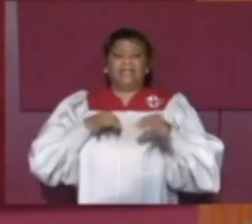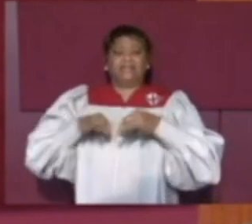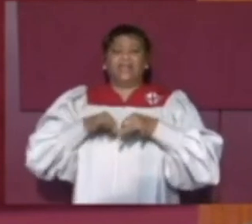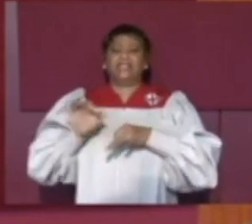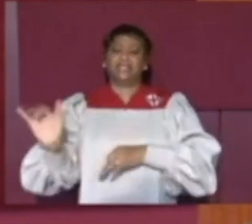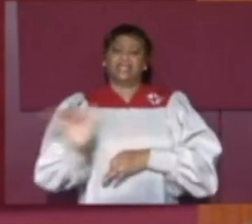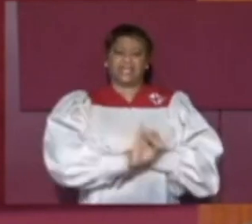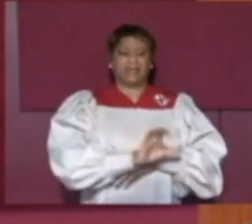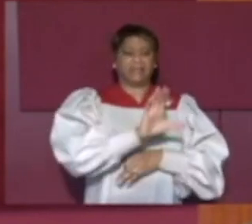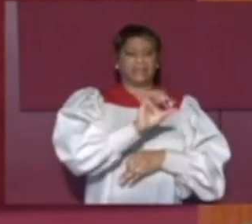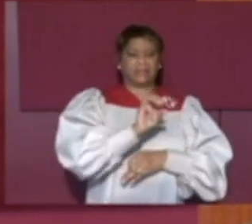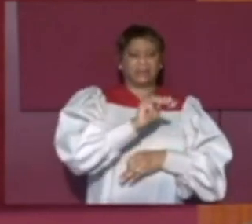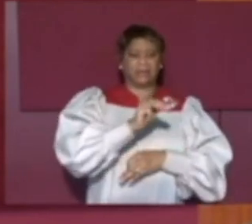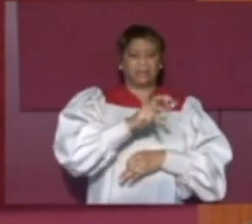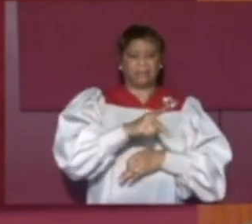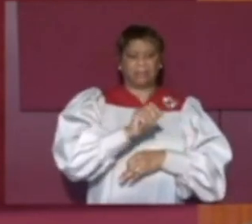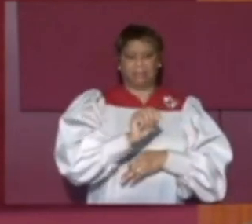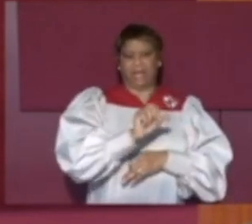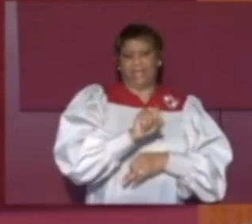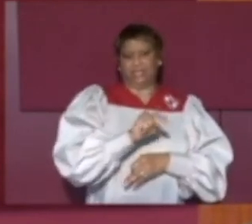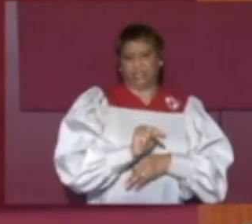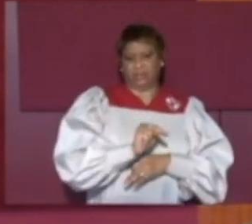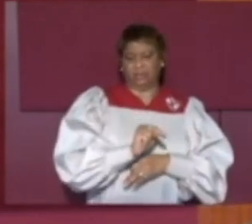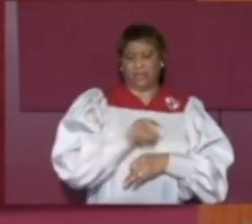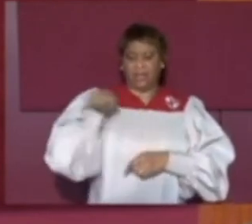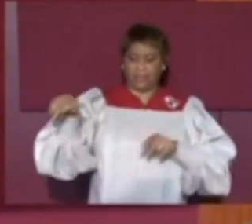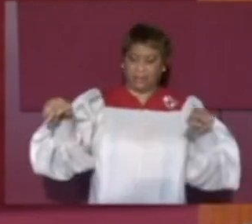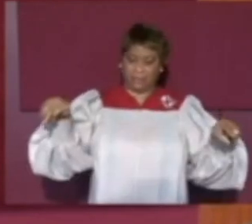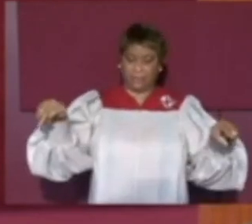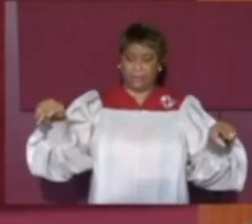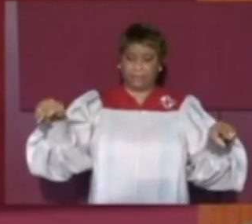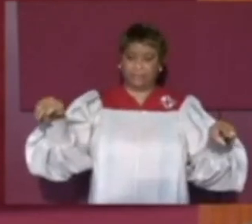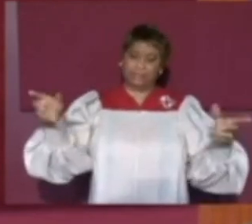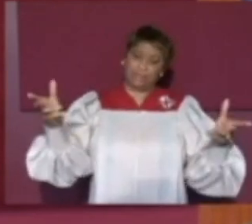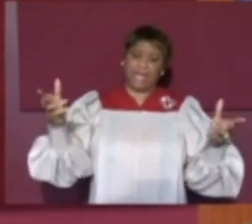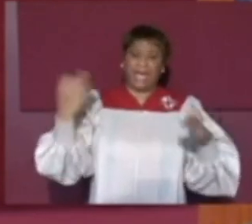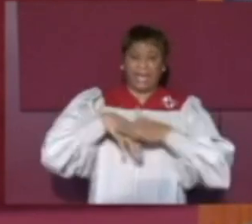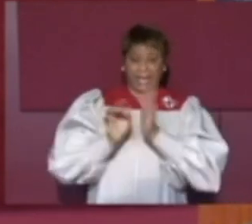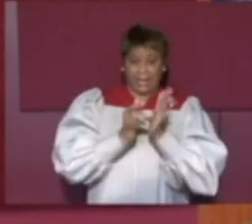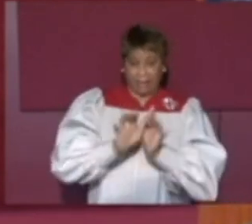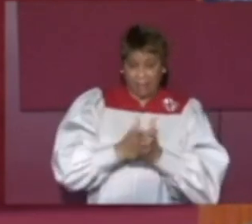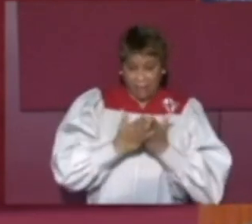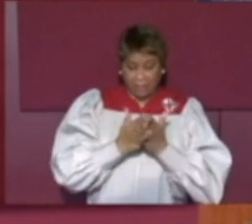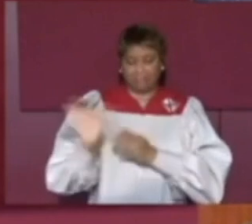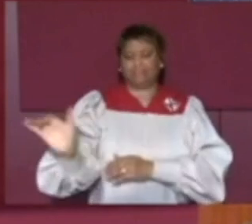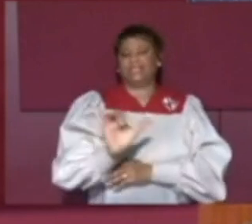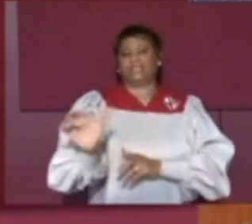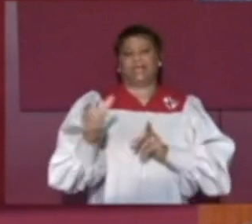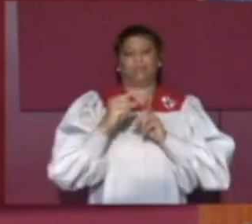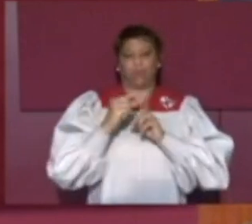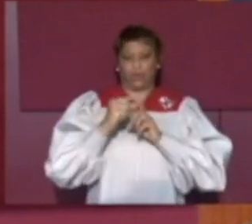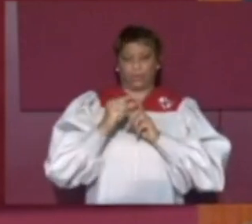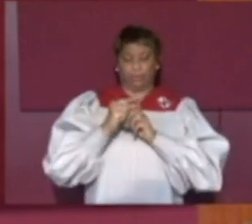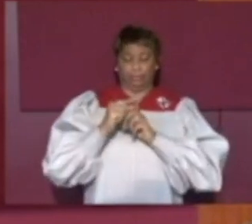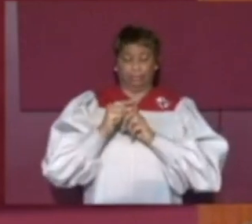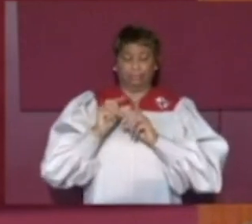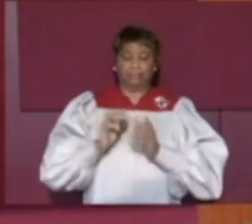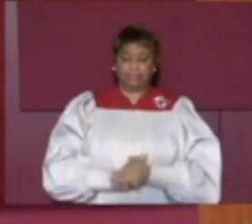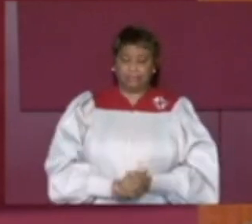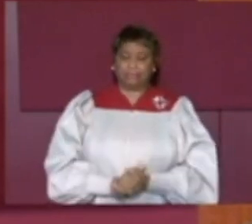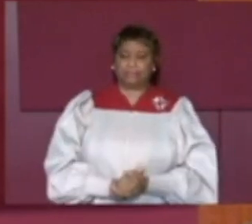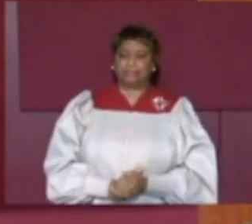compassion on Sunday, because they're really literally, biblically, the same word, okay? So